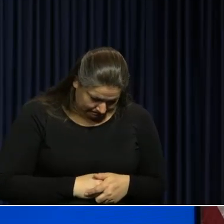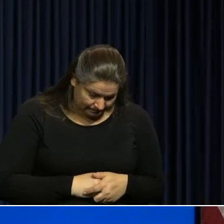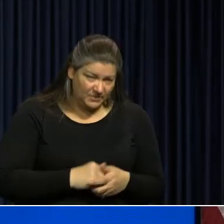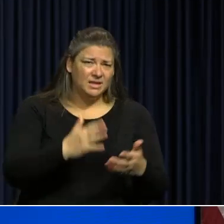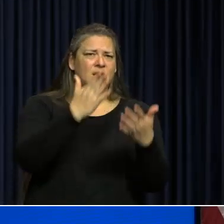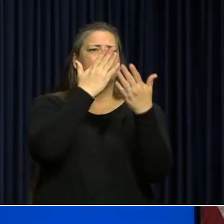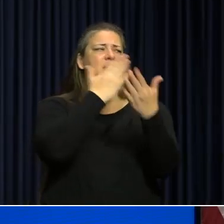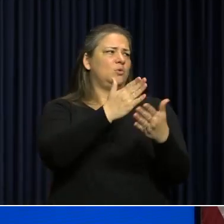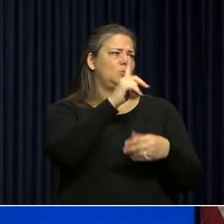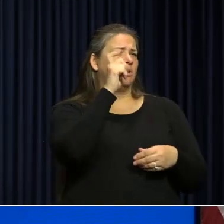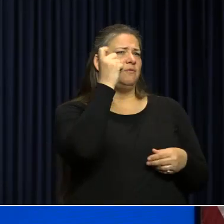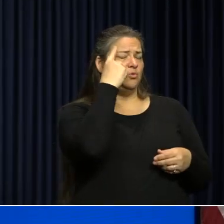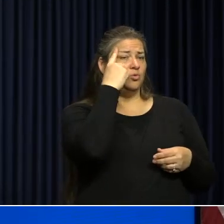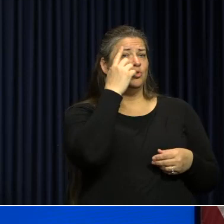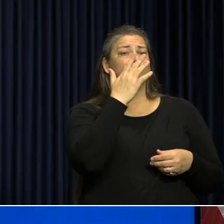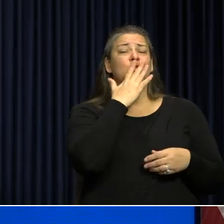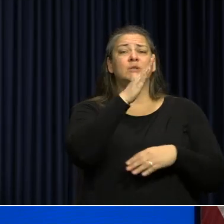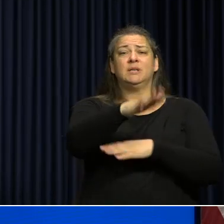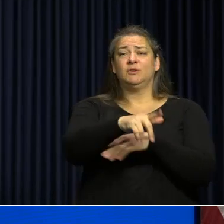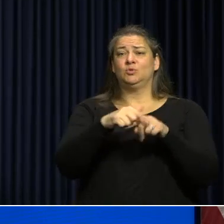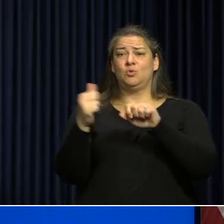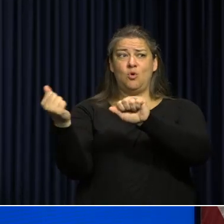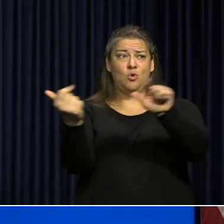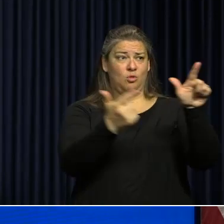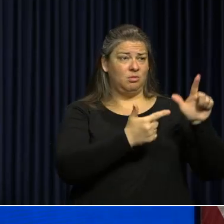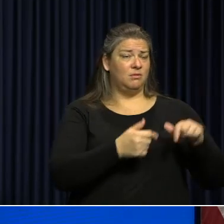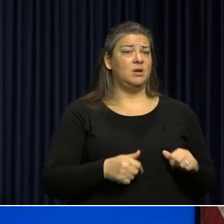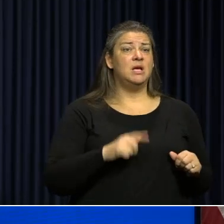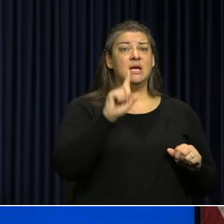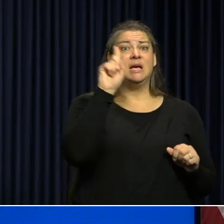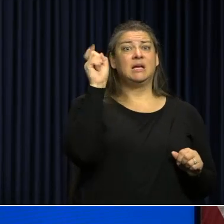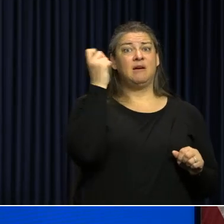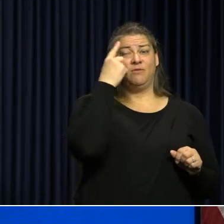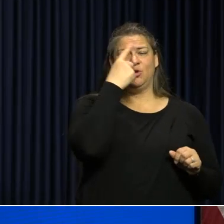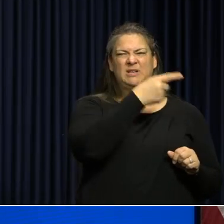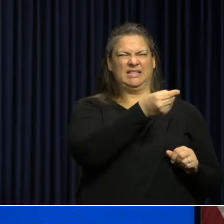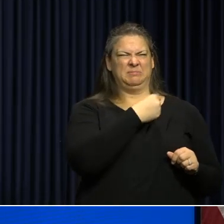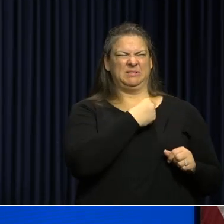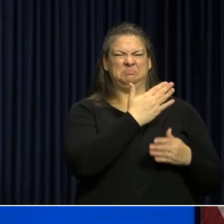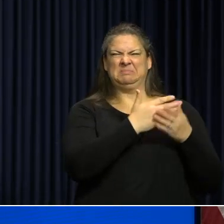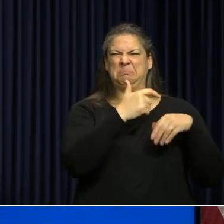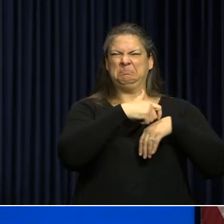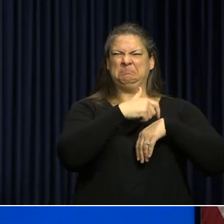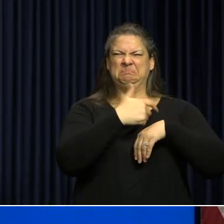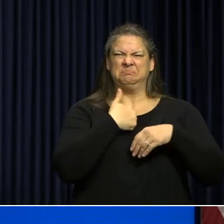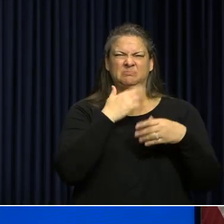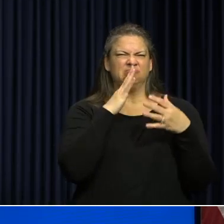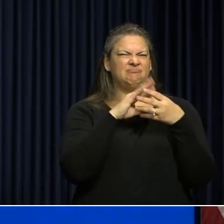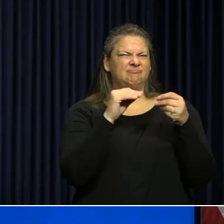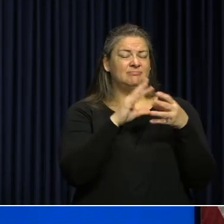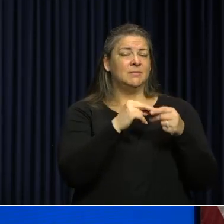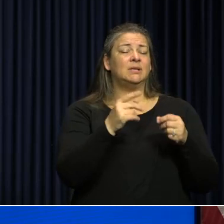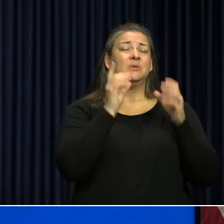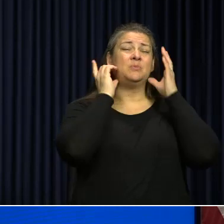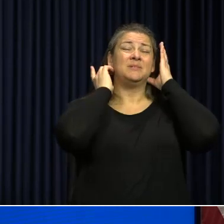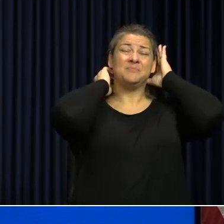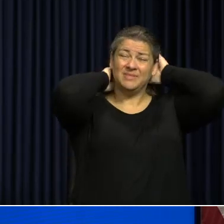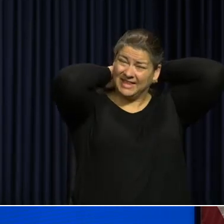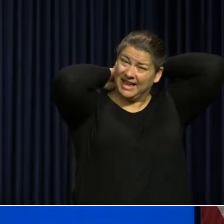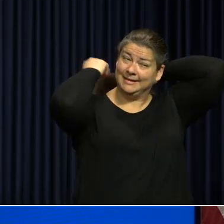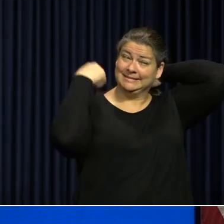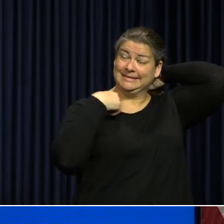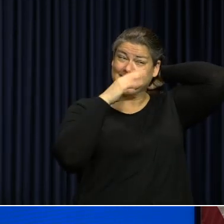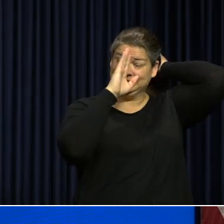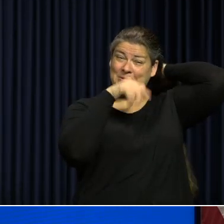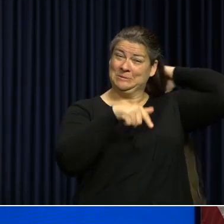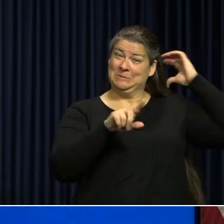Thank you very much, Governor. Good evening, everyone. The governor's going to give me a few minutes here tonight to kind of go over this. I realize this is a big step.